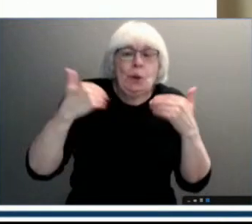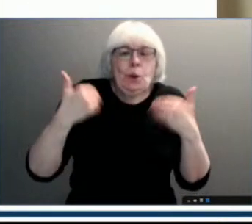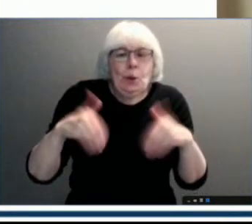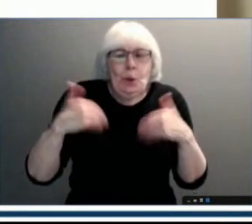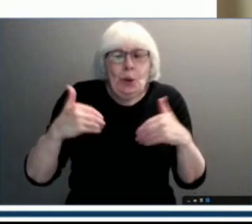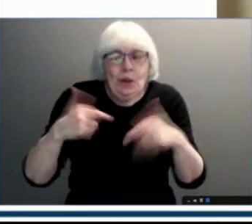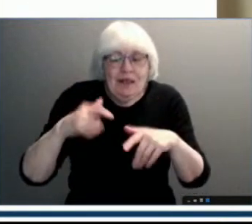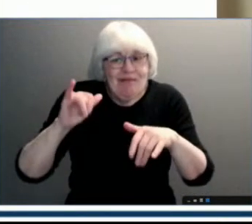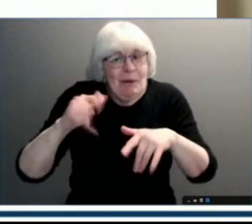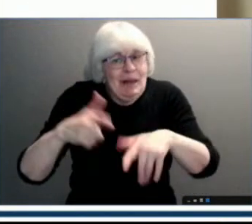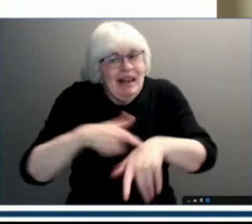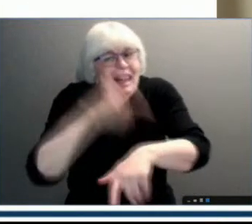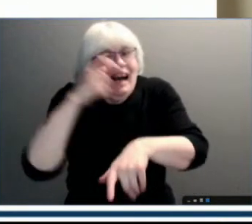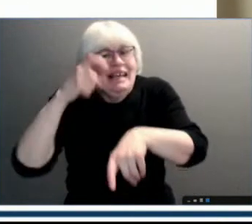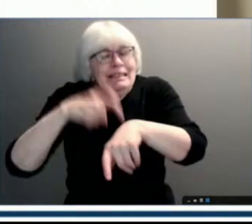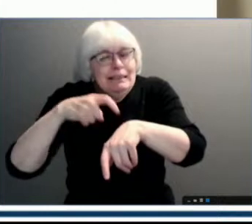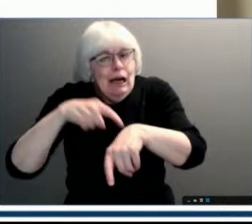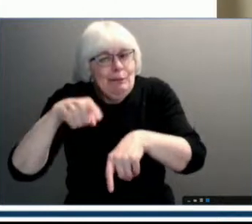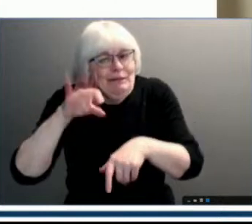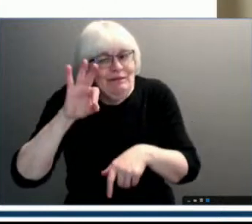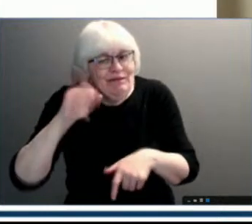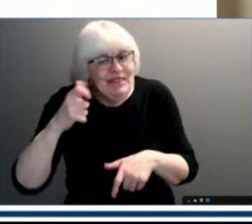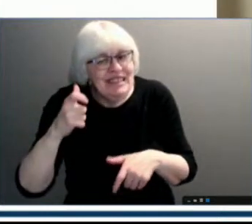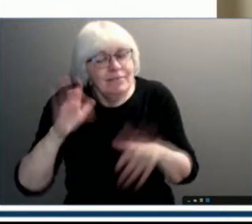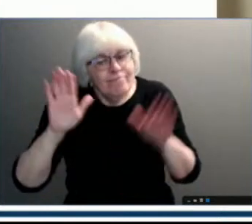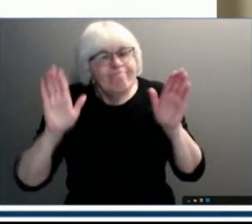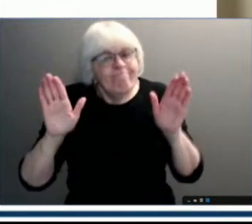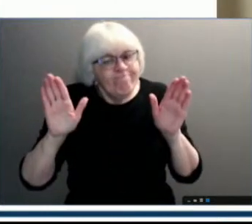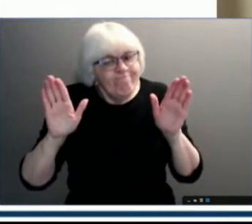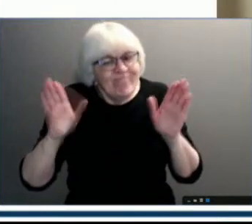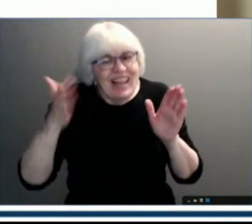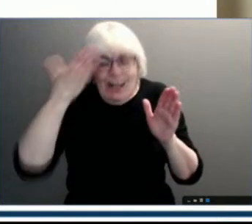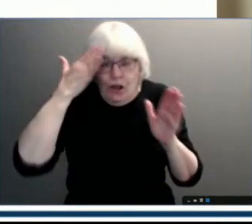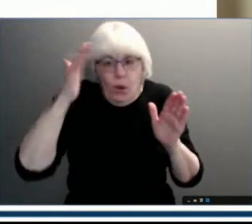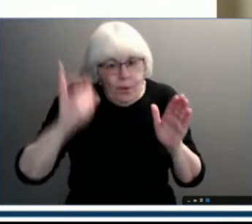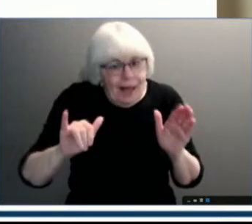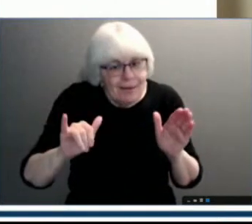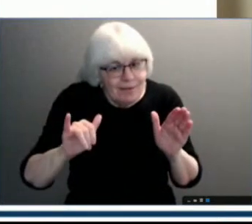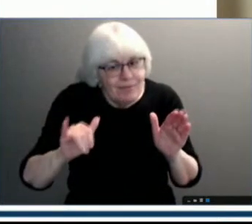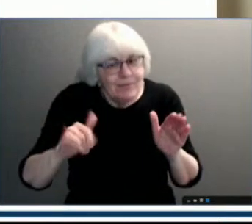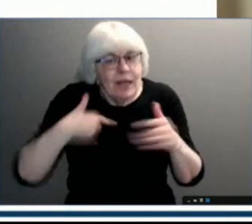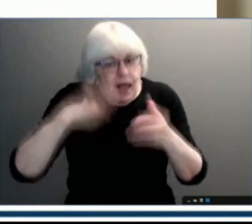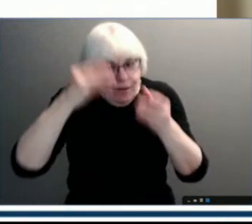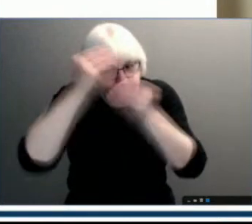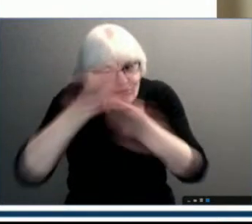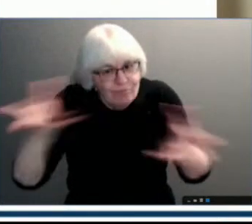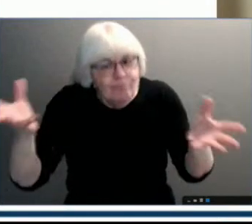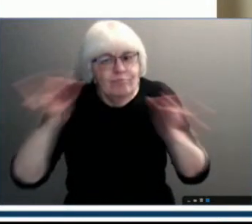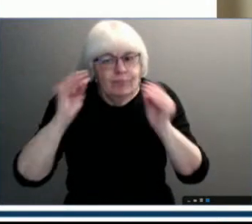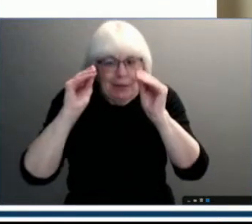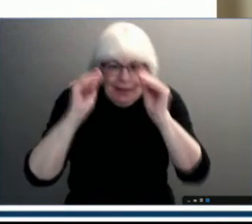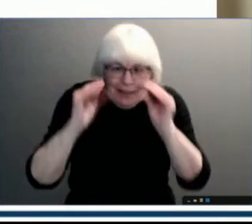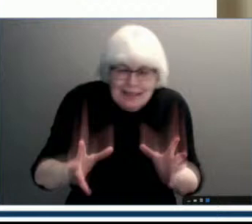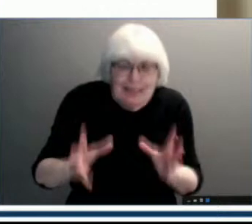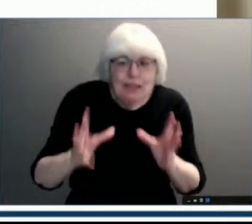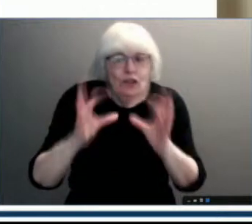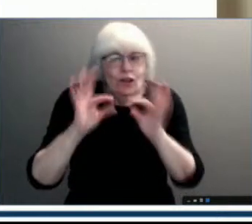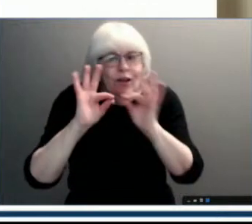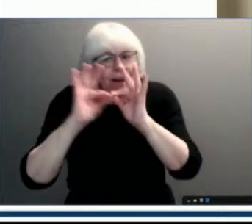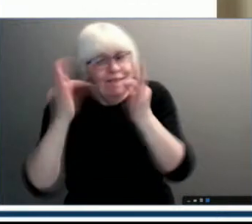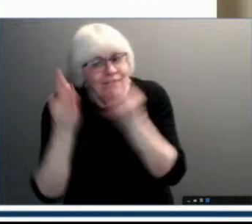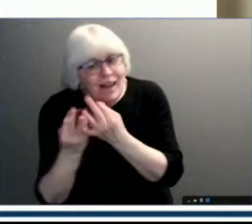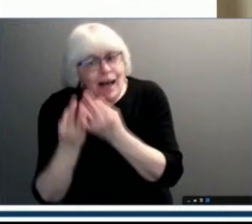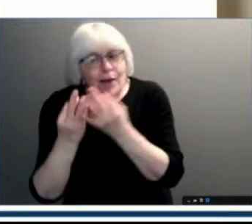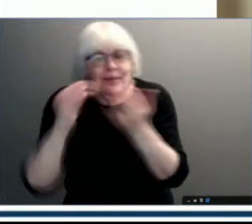message to teachers, to students, to families is, we do hear you. We will do everything we can to keep you safe.